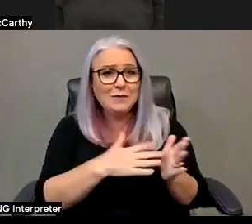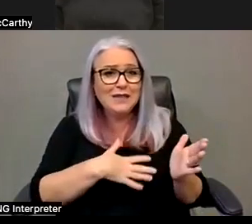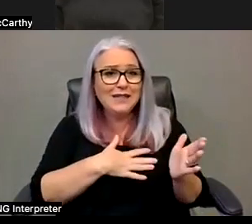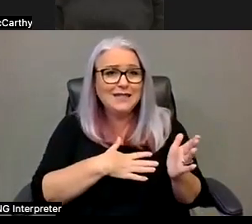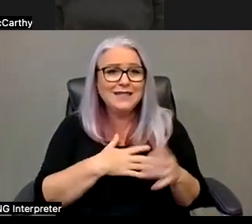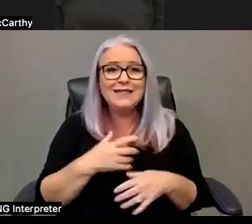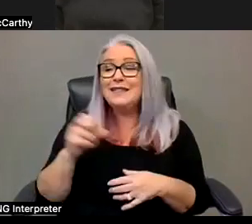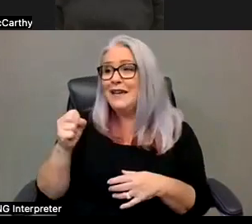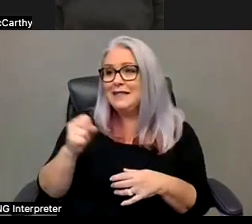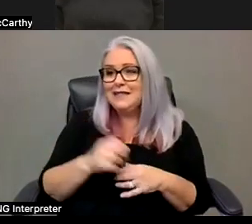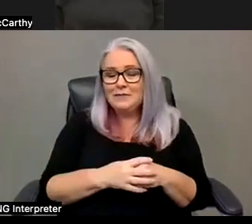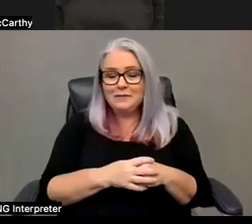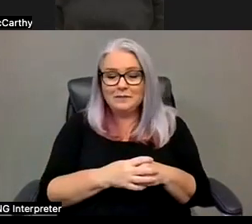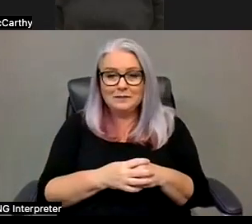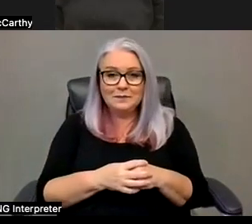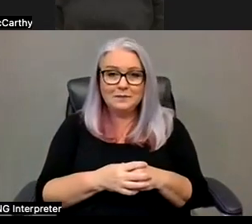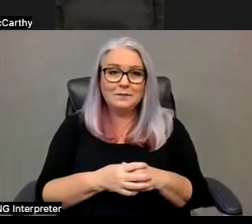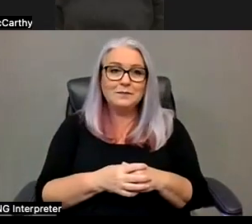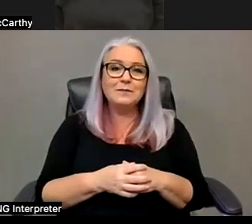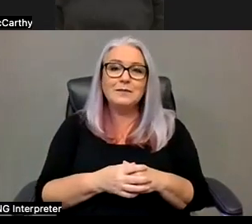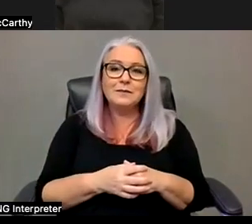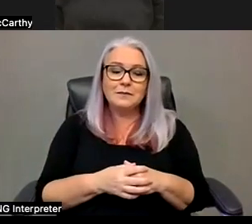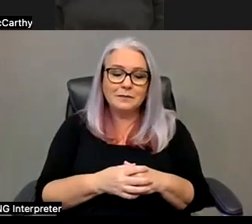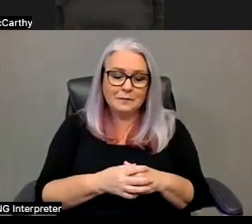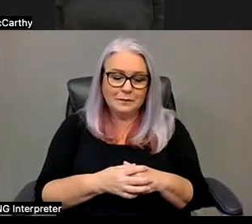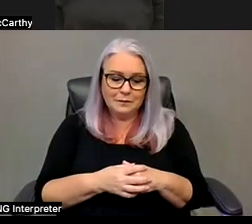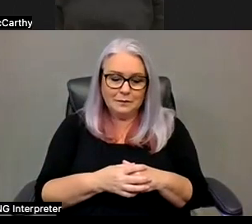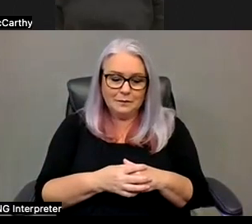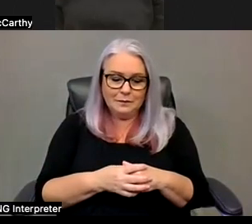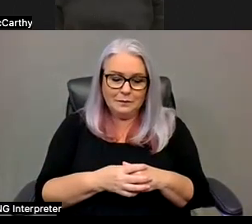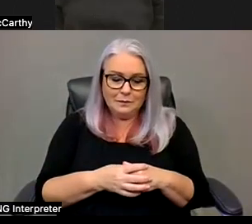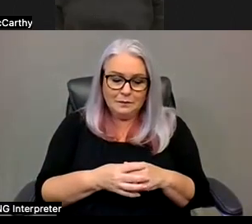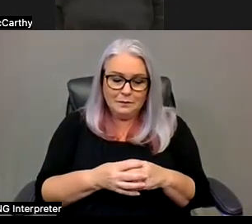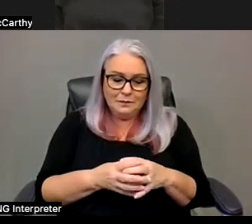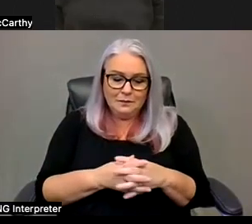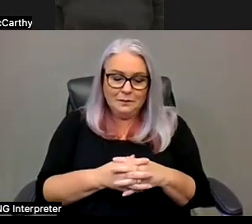to read the question again? Yes, please. Okay.